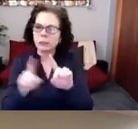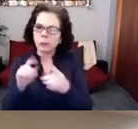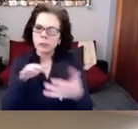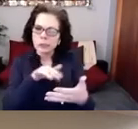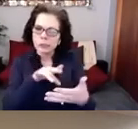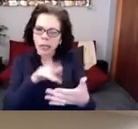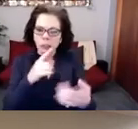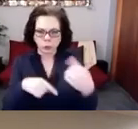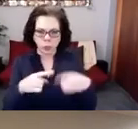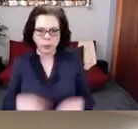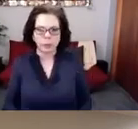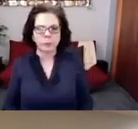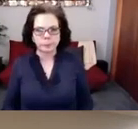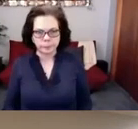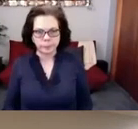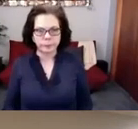up.